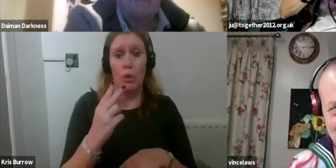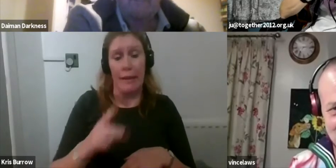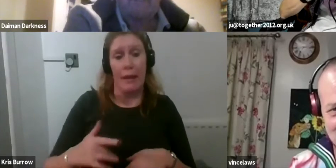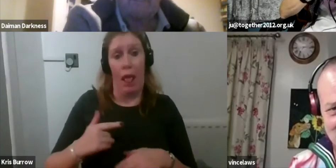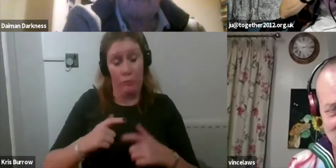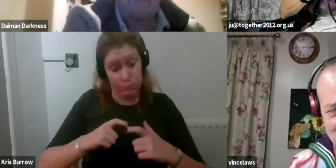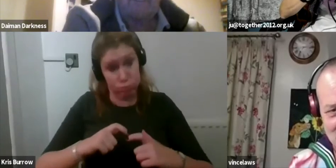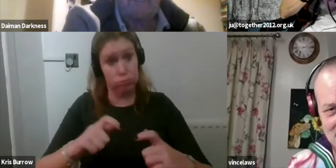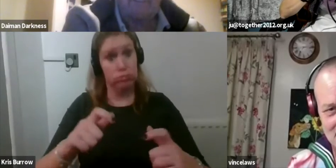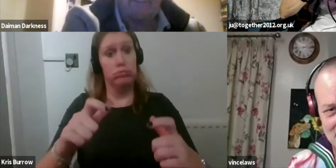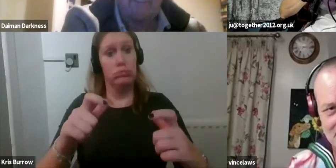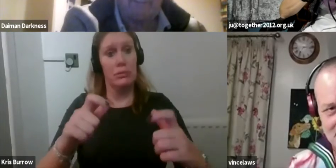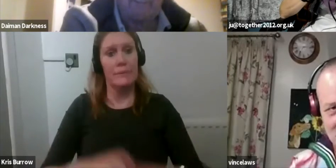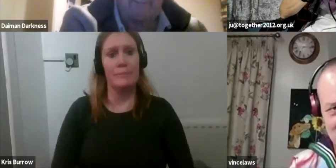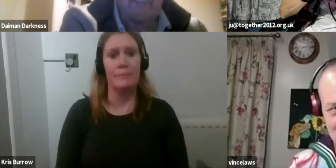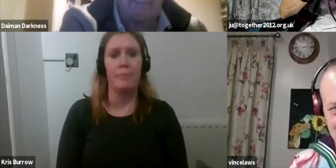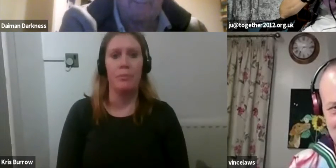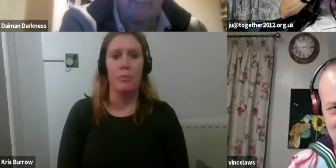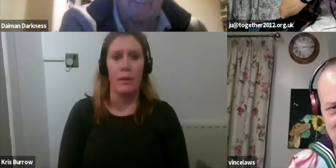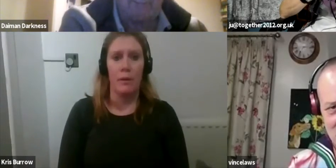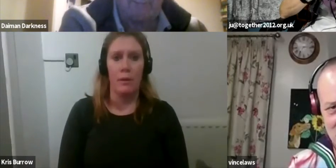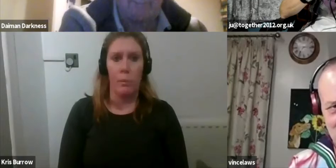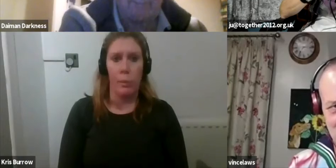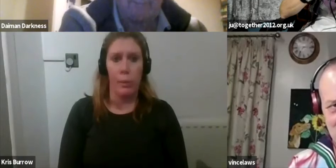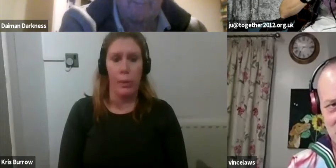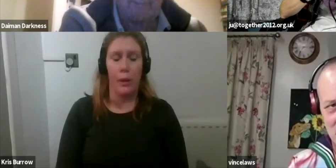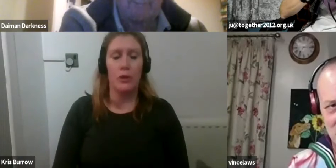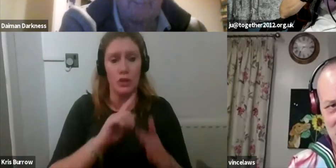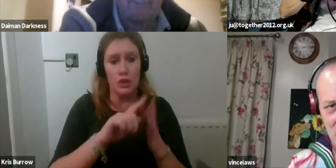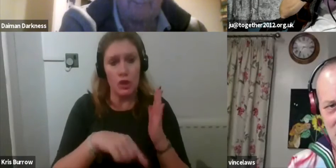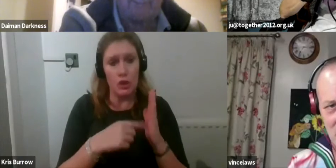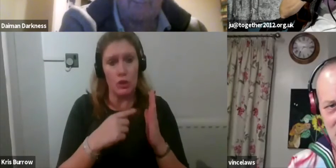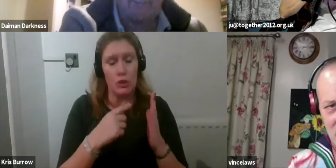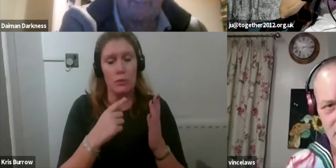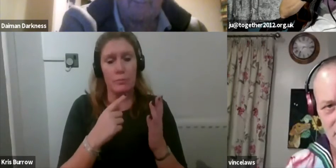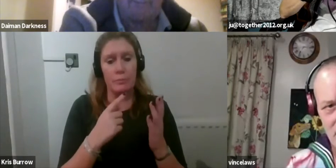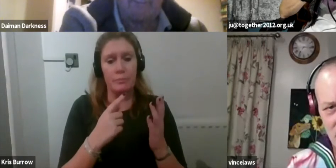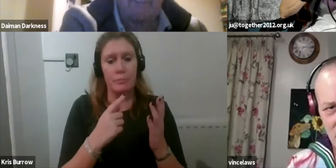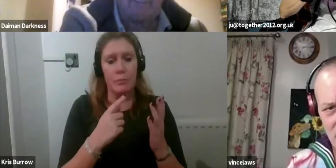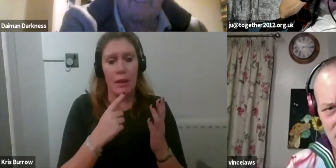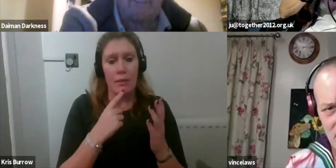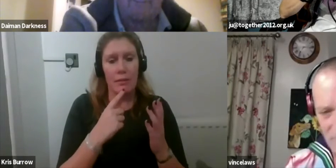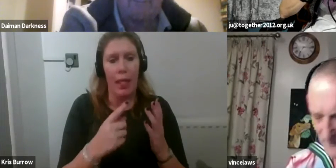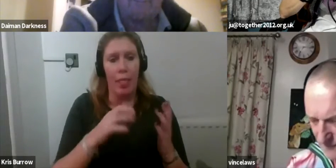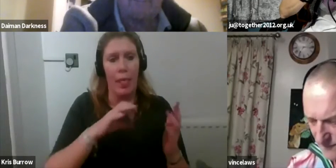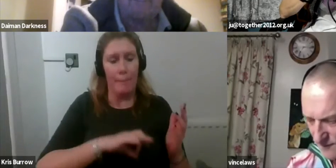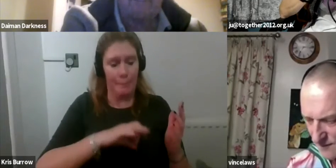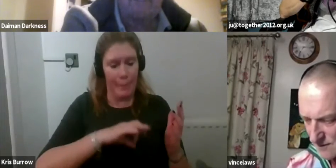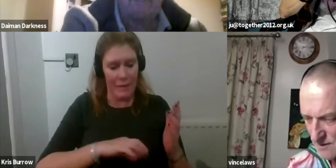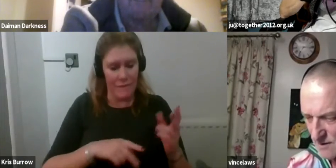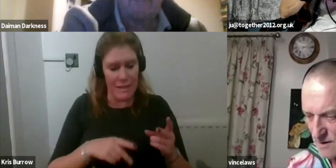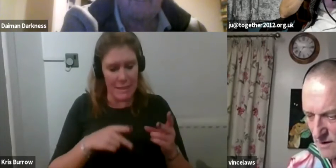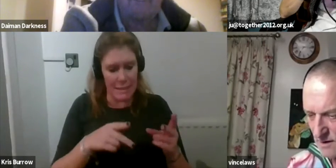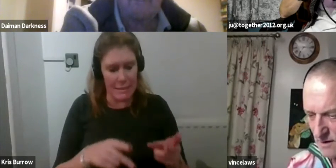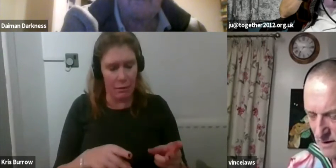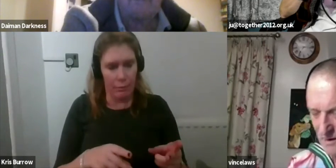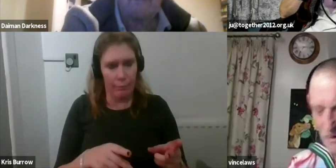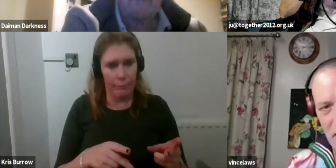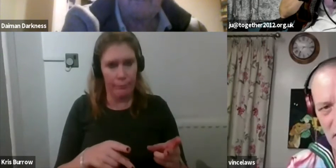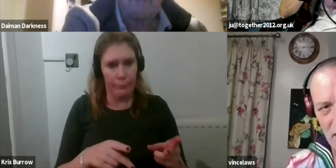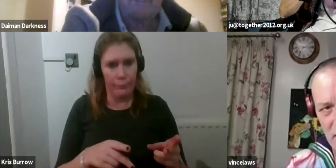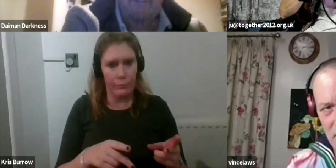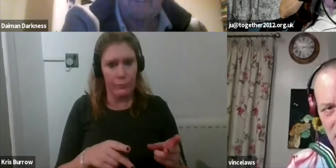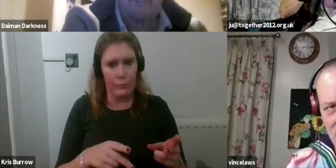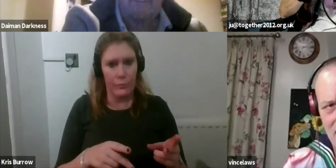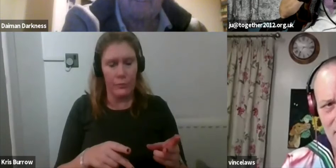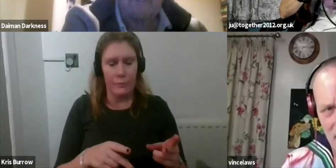Excellent. And we were saying when we spoke yesterday that the benefit system really, well, does so many